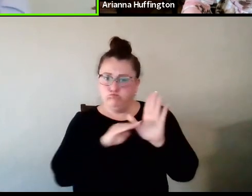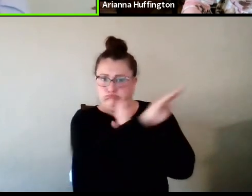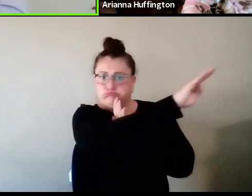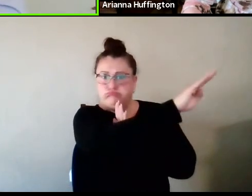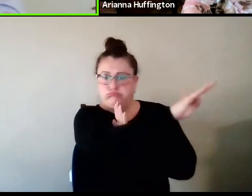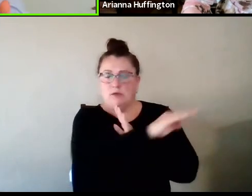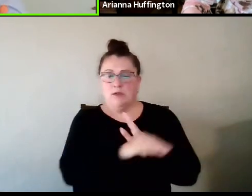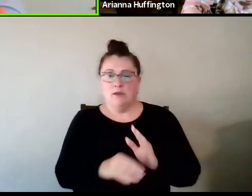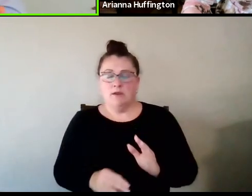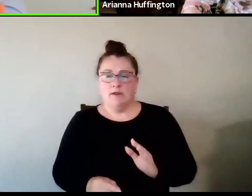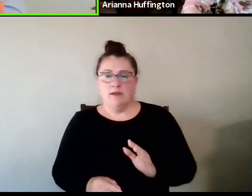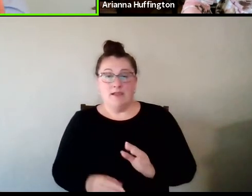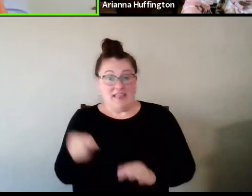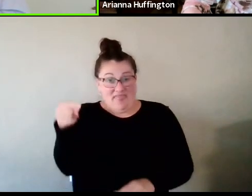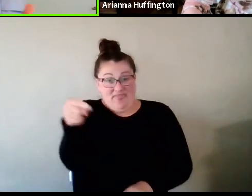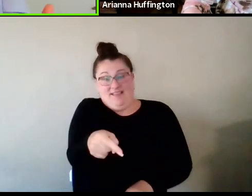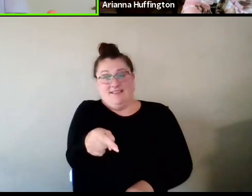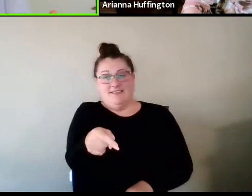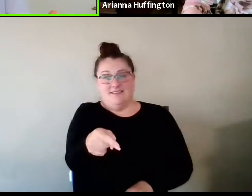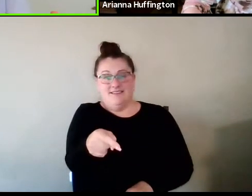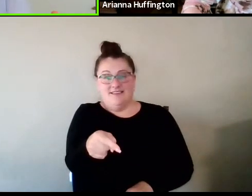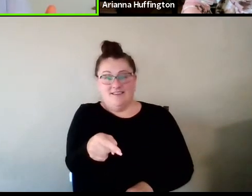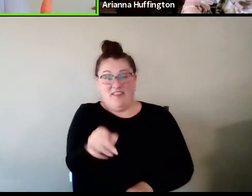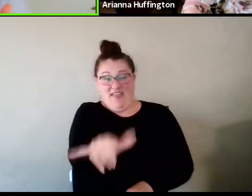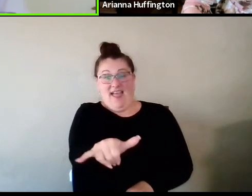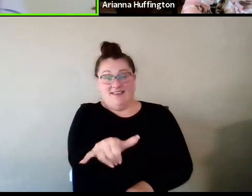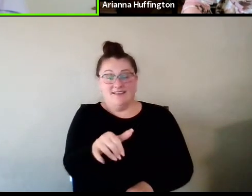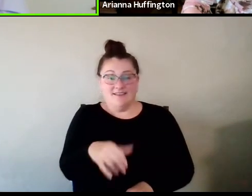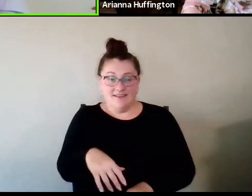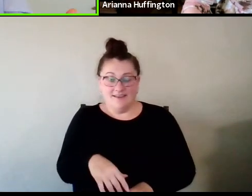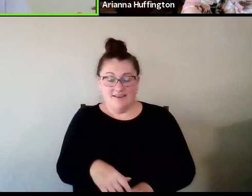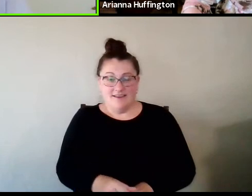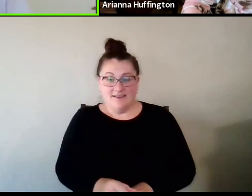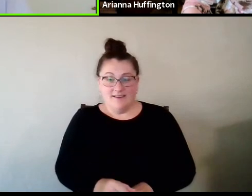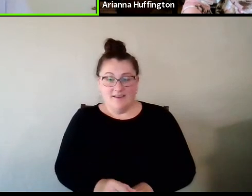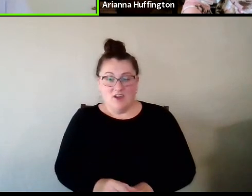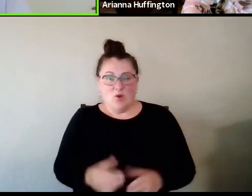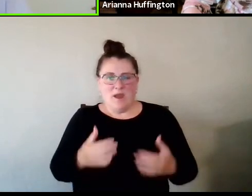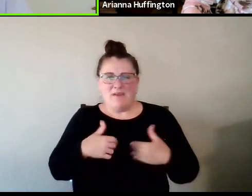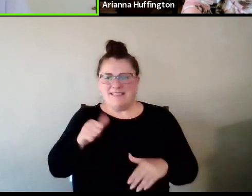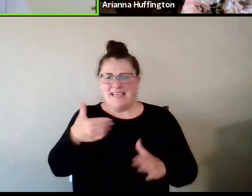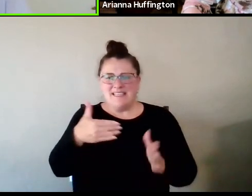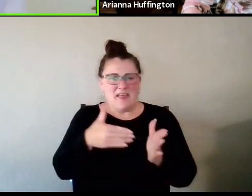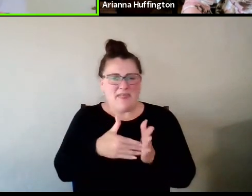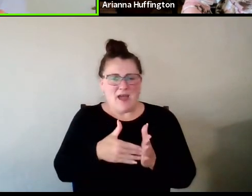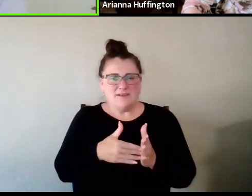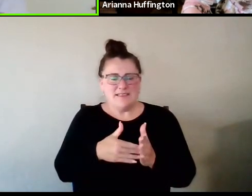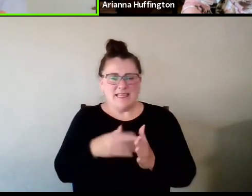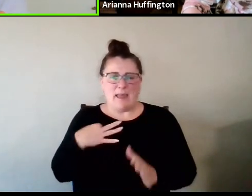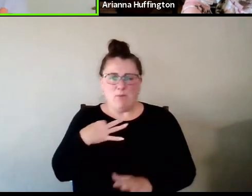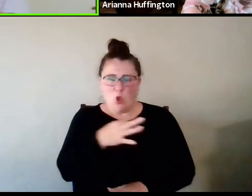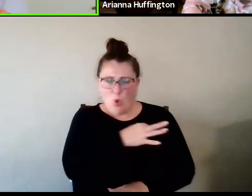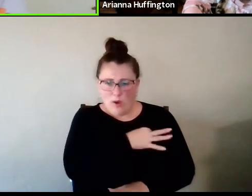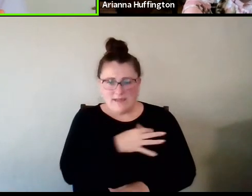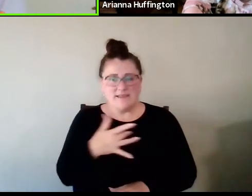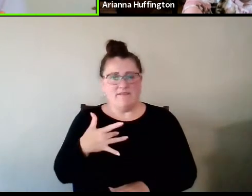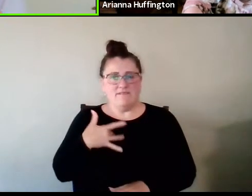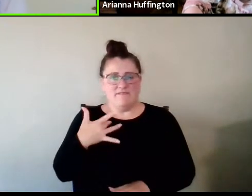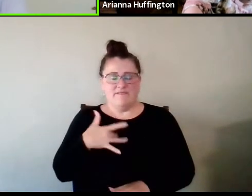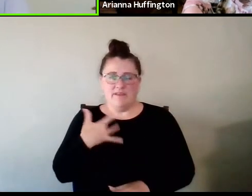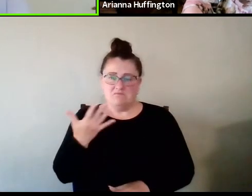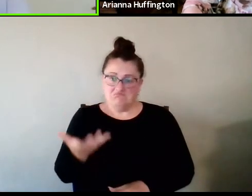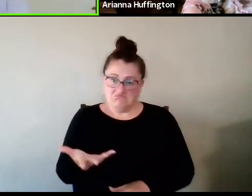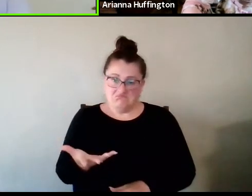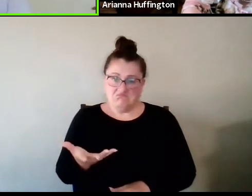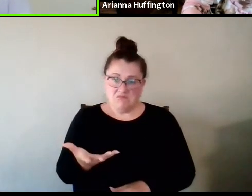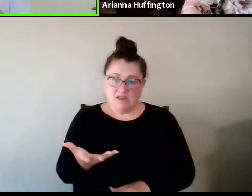And I thought, this is it. You know, at scale, we have tens of thousands of Best Buy employees who feel that